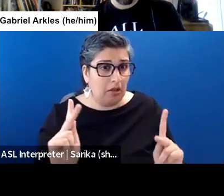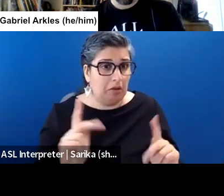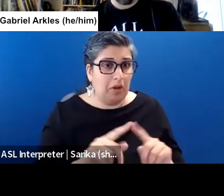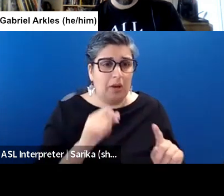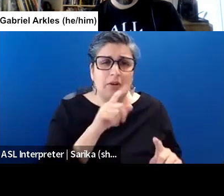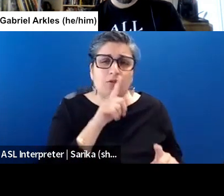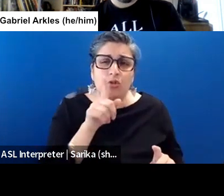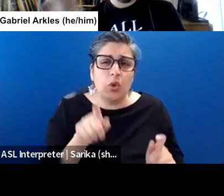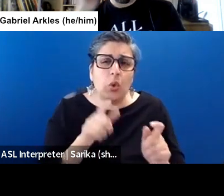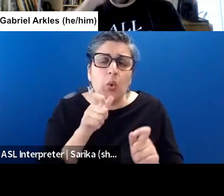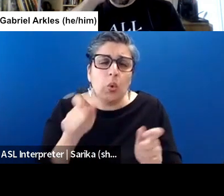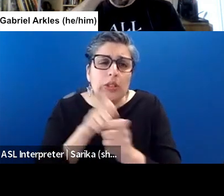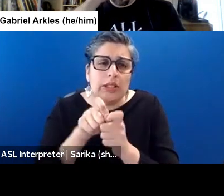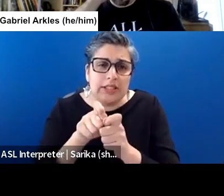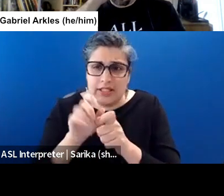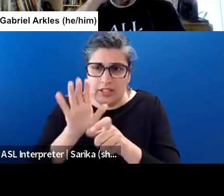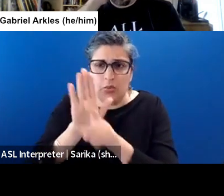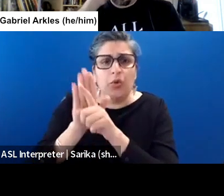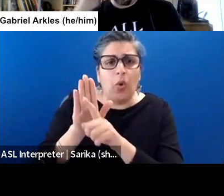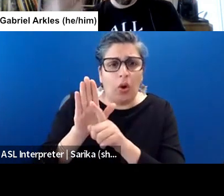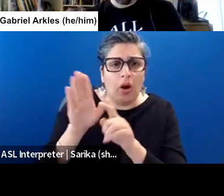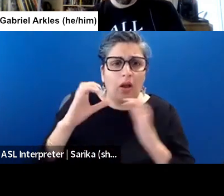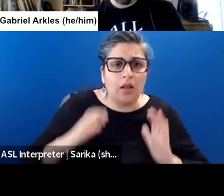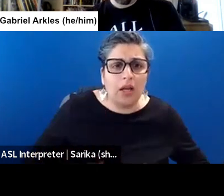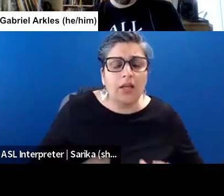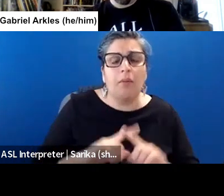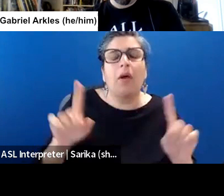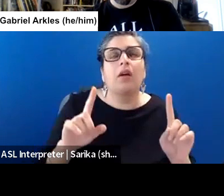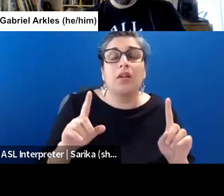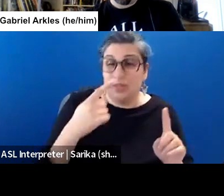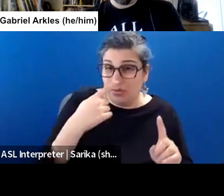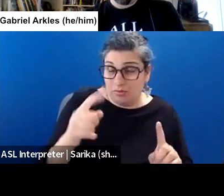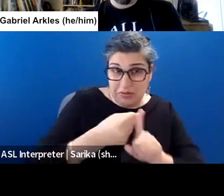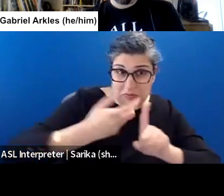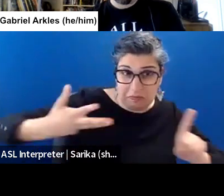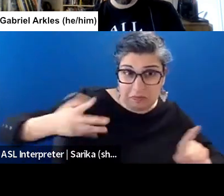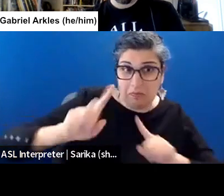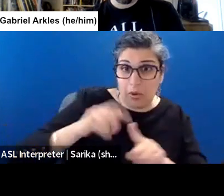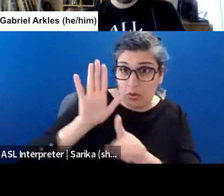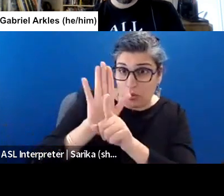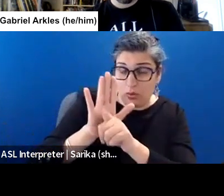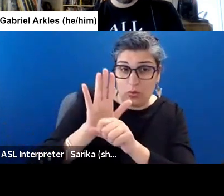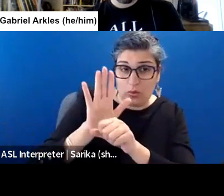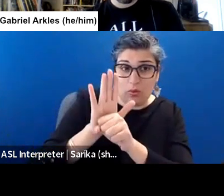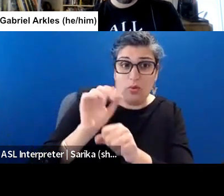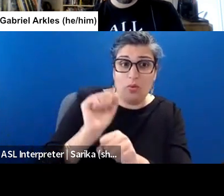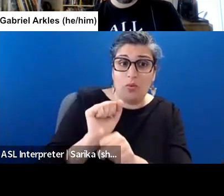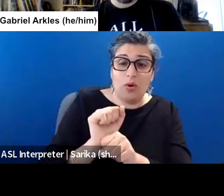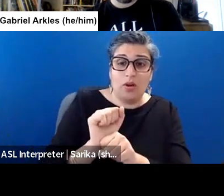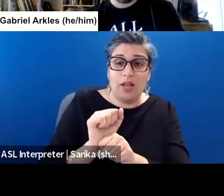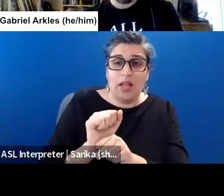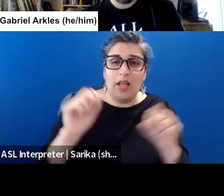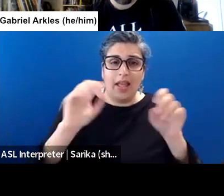you had been working with. But would you be able to talk a bit about your work and what it looks like at the